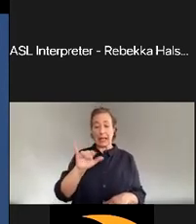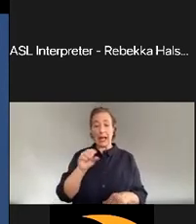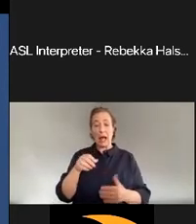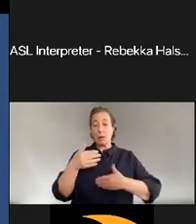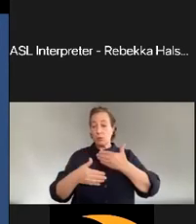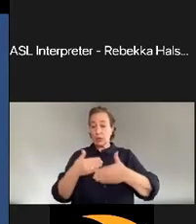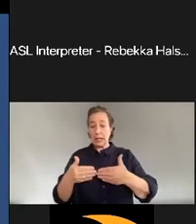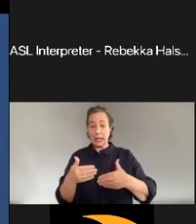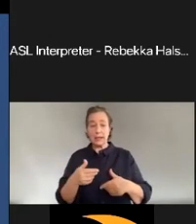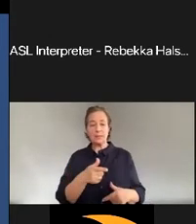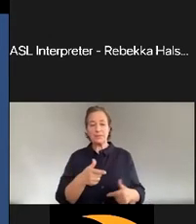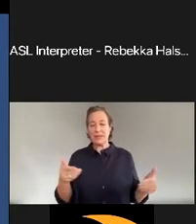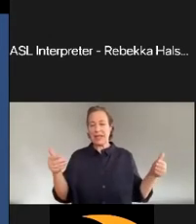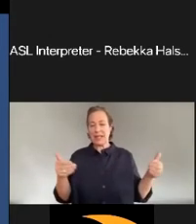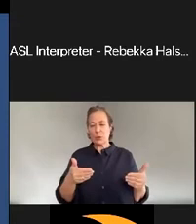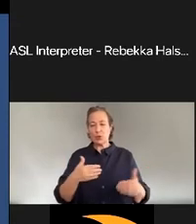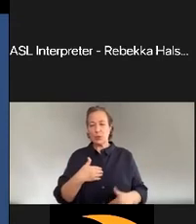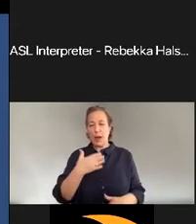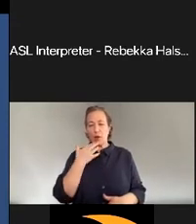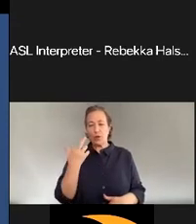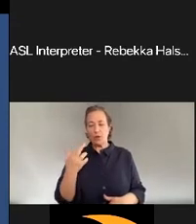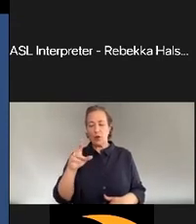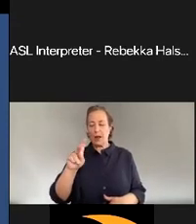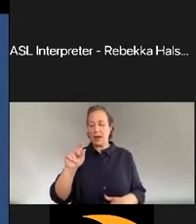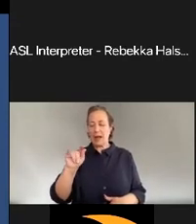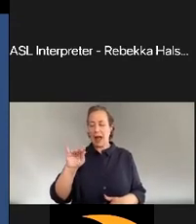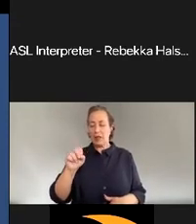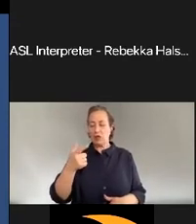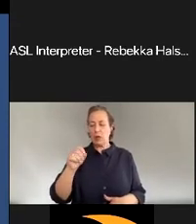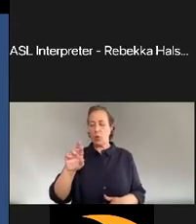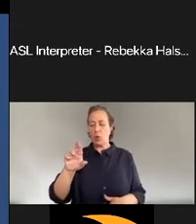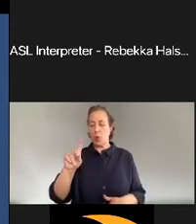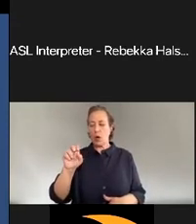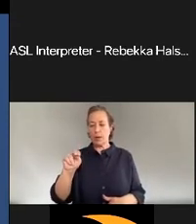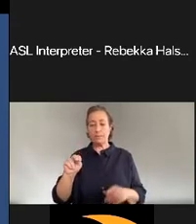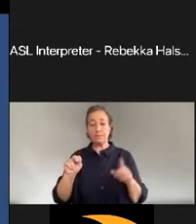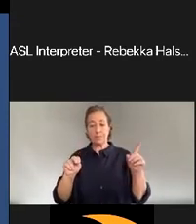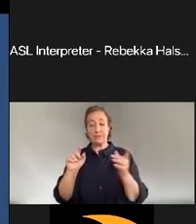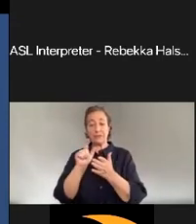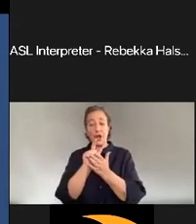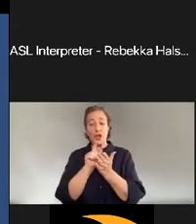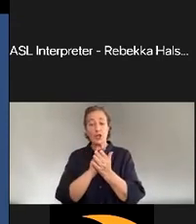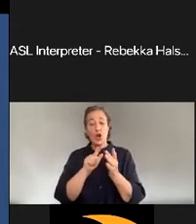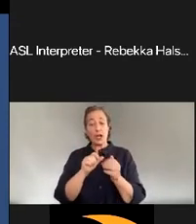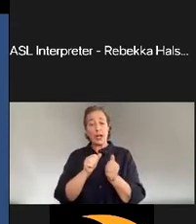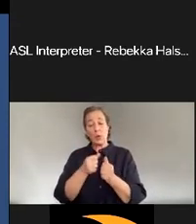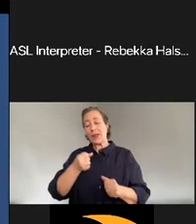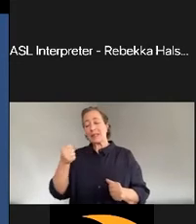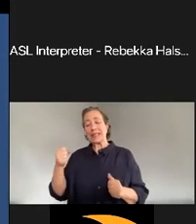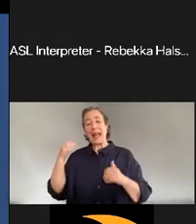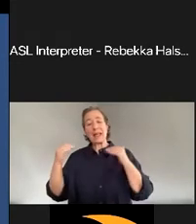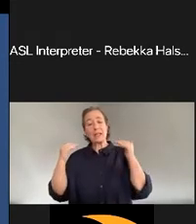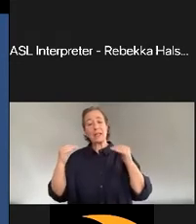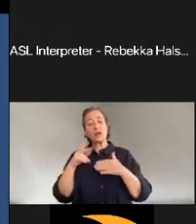so, I'm going to introduce you to my good friend, Catherine Gordon. Catherine is a staff attorney with the Detained Adults Program at the